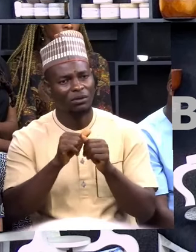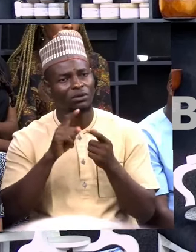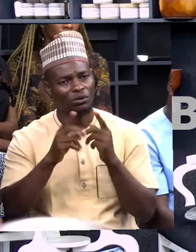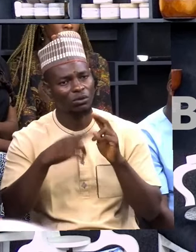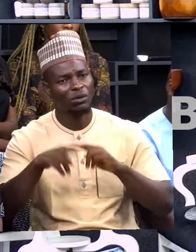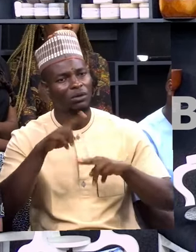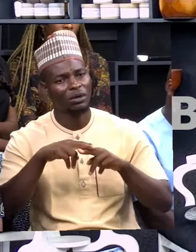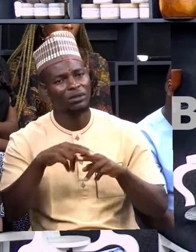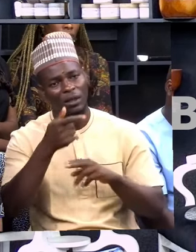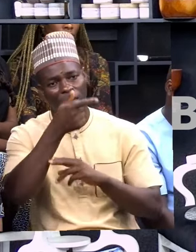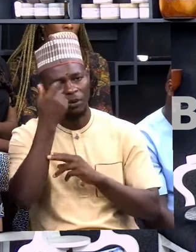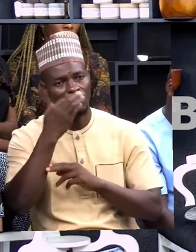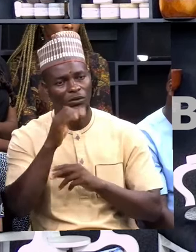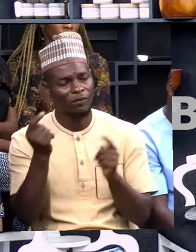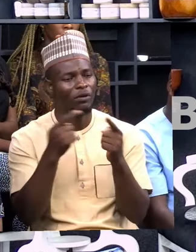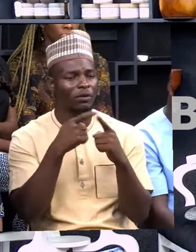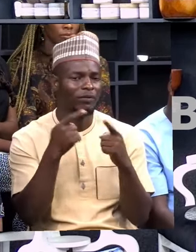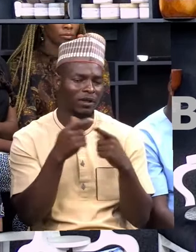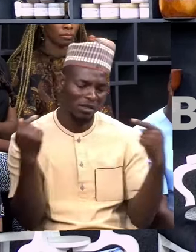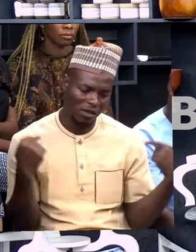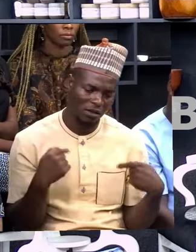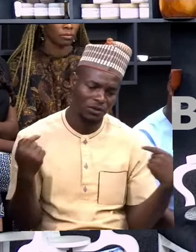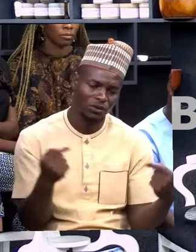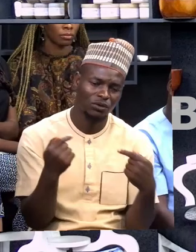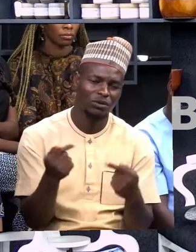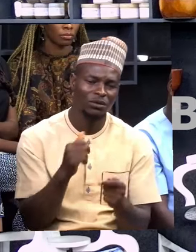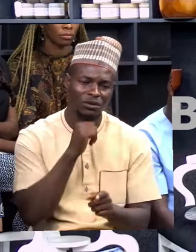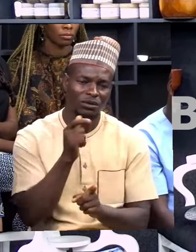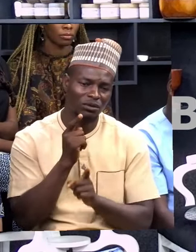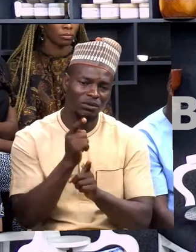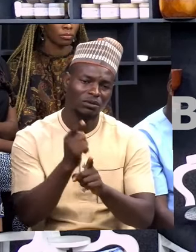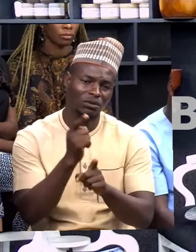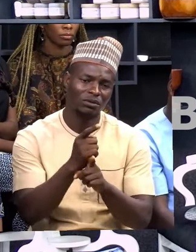due to conflict, injuries, inadequate health care,